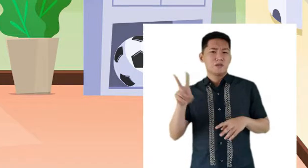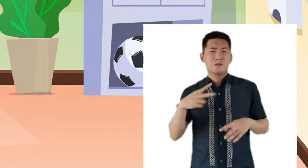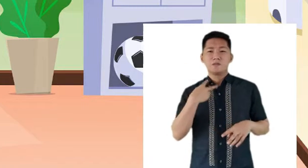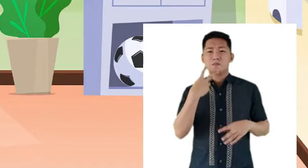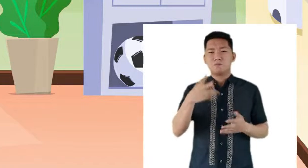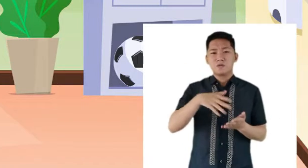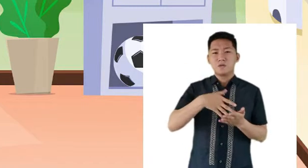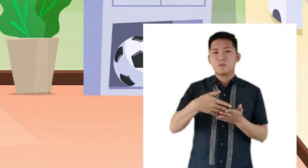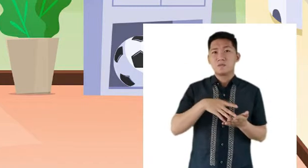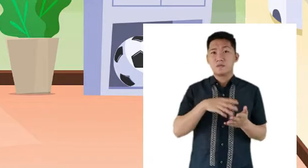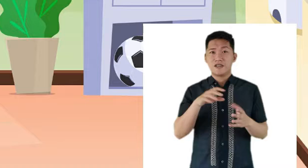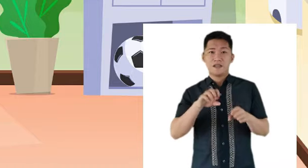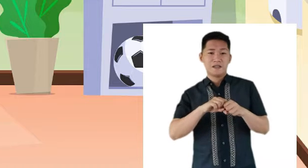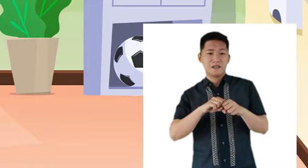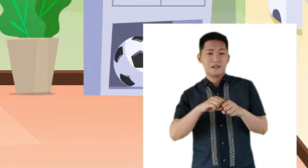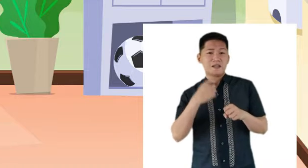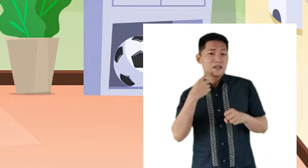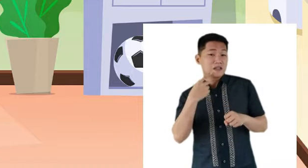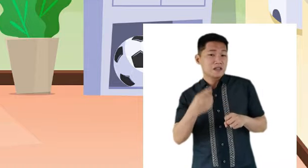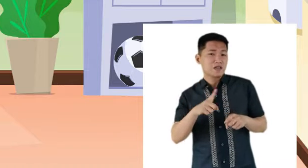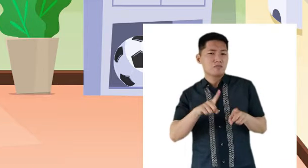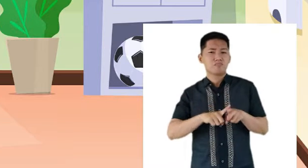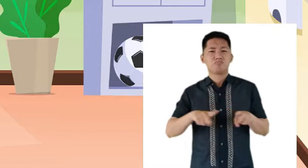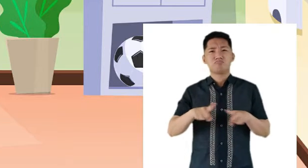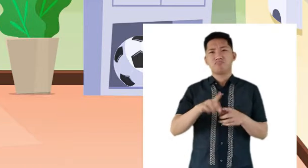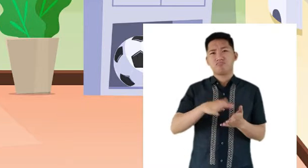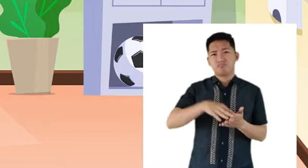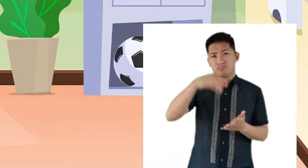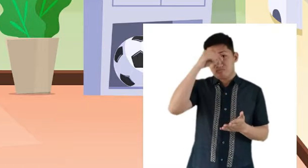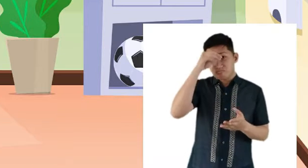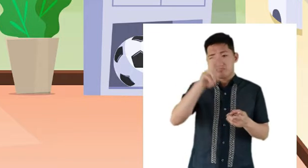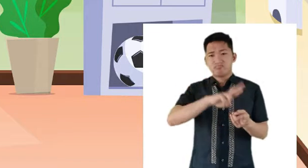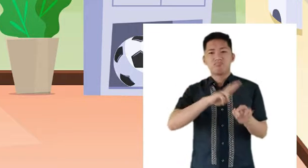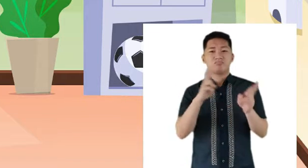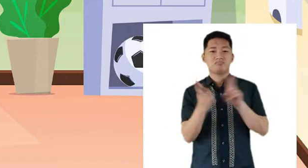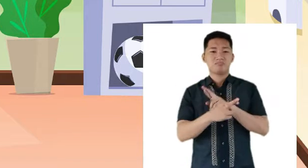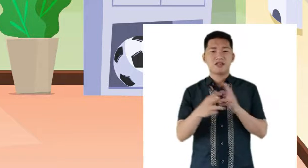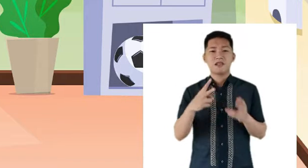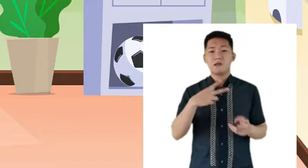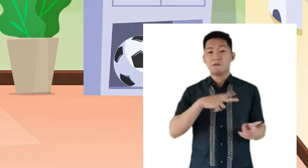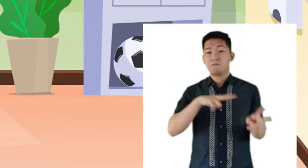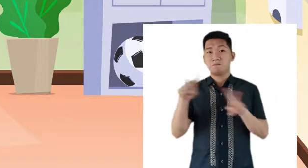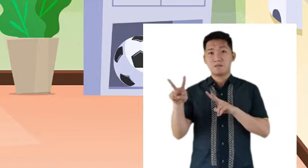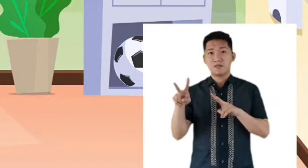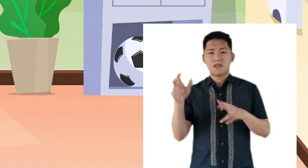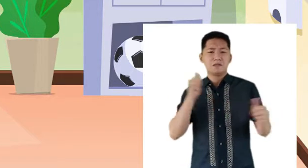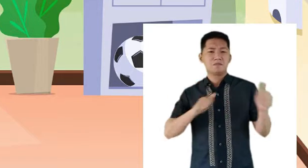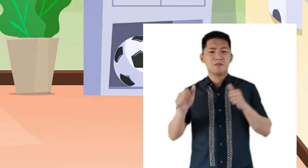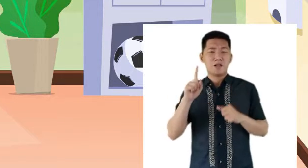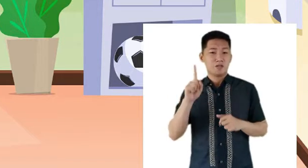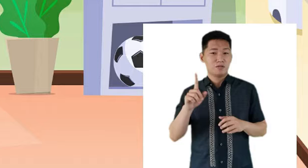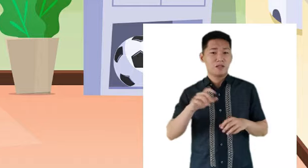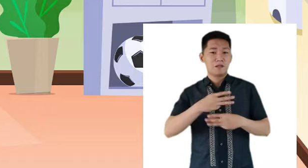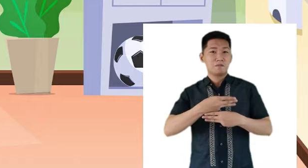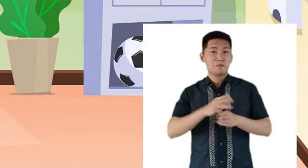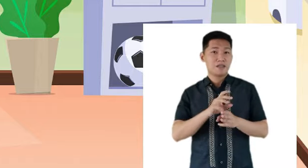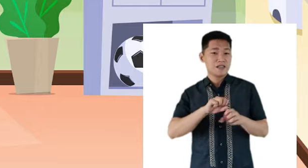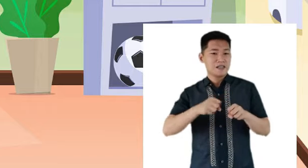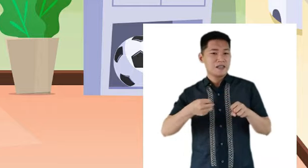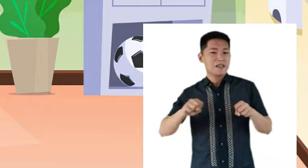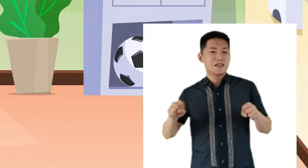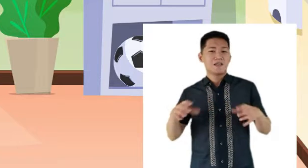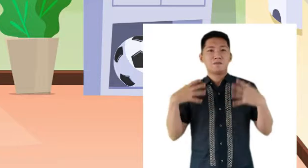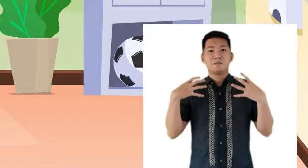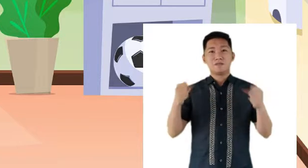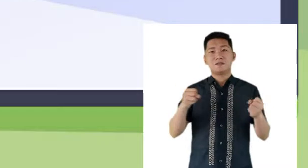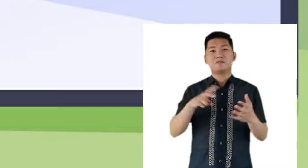statement. Also, you have to learn to replace passive verbs with active ones to make your sentence forceful